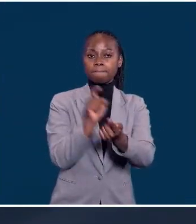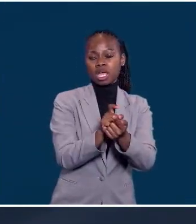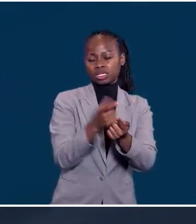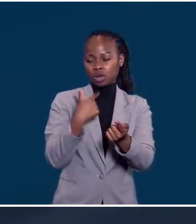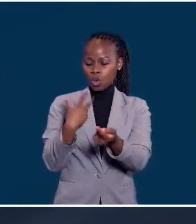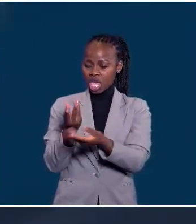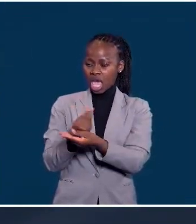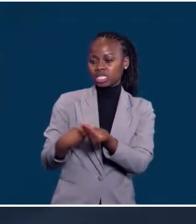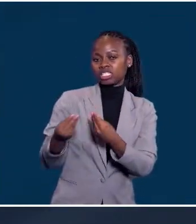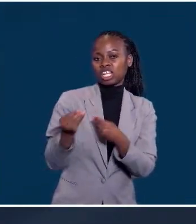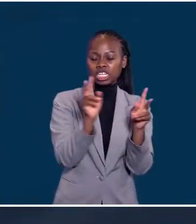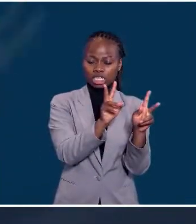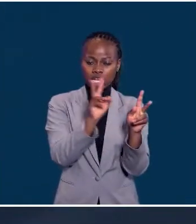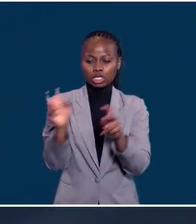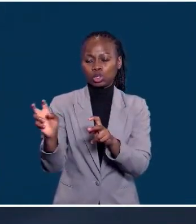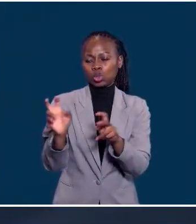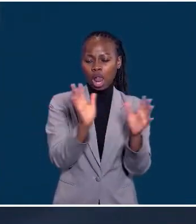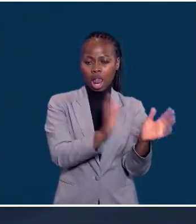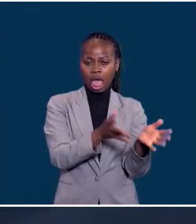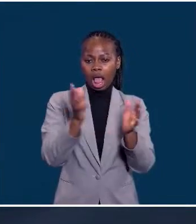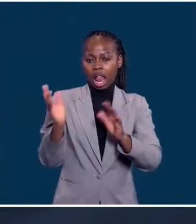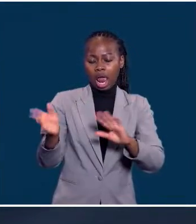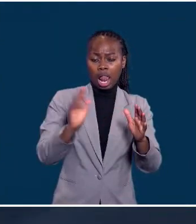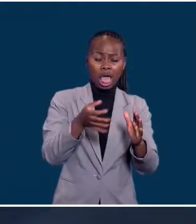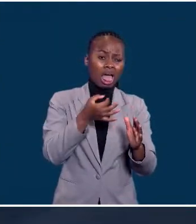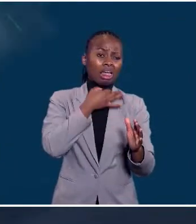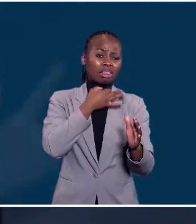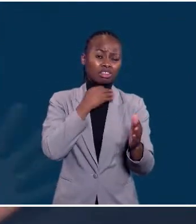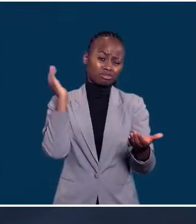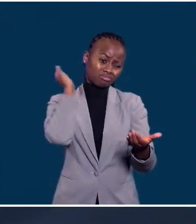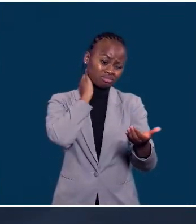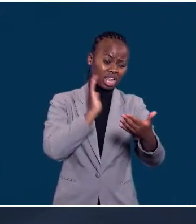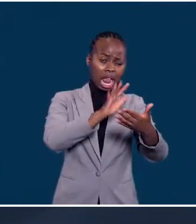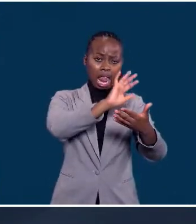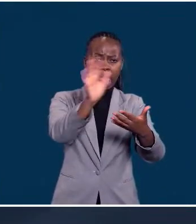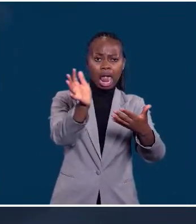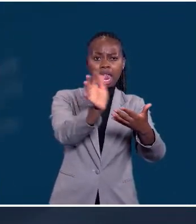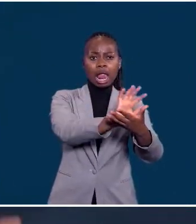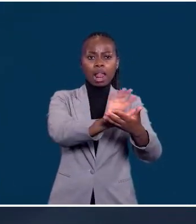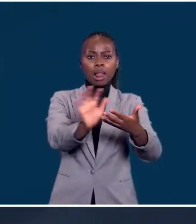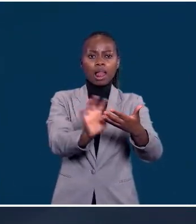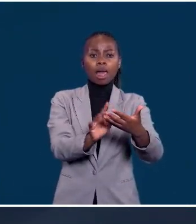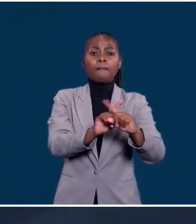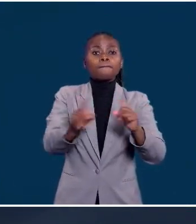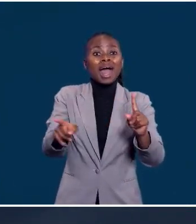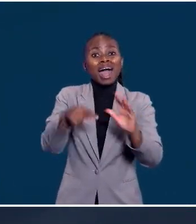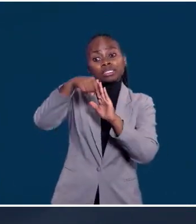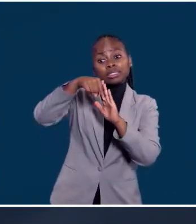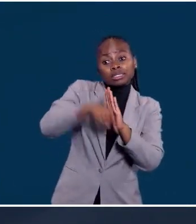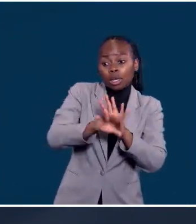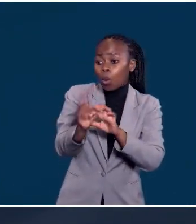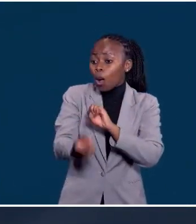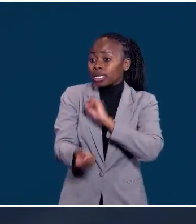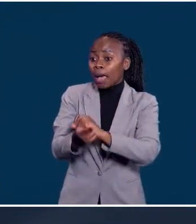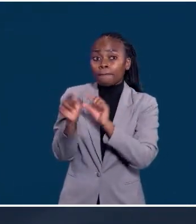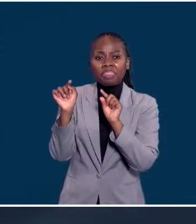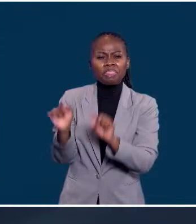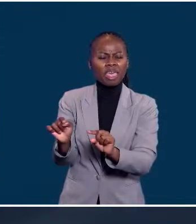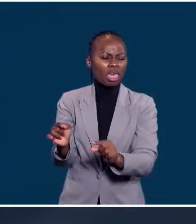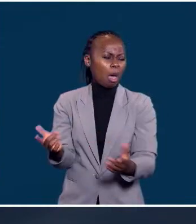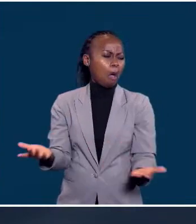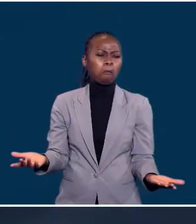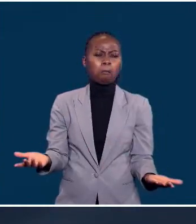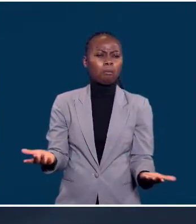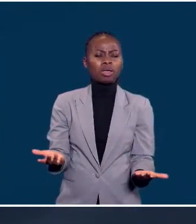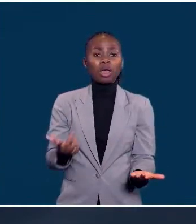of mutual interest that affect the two countries without specifying what those are. We do not have to do that